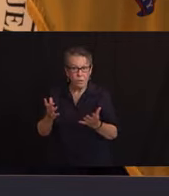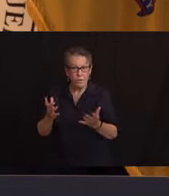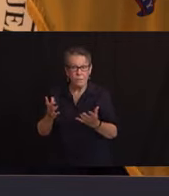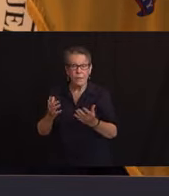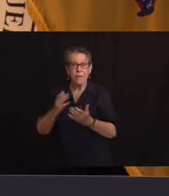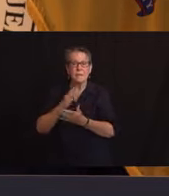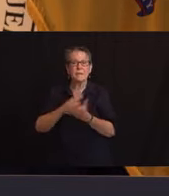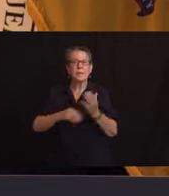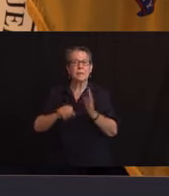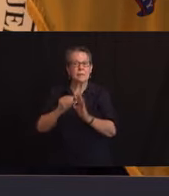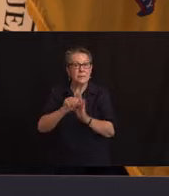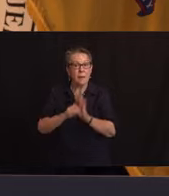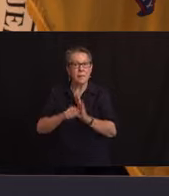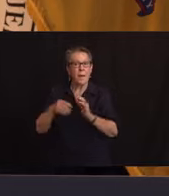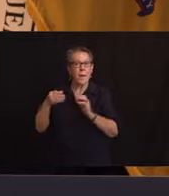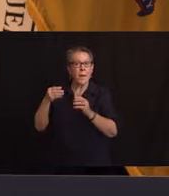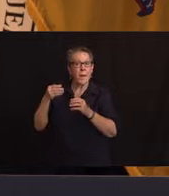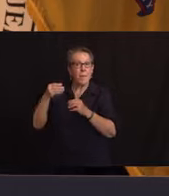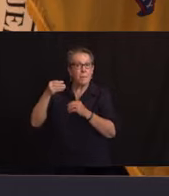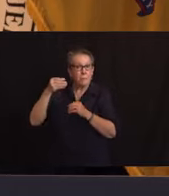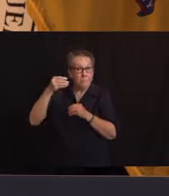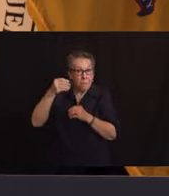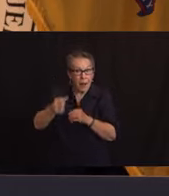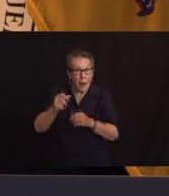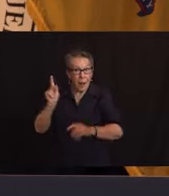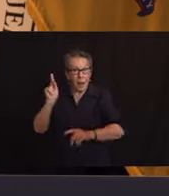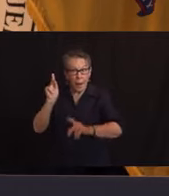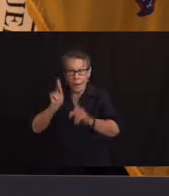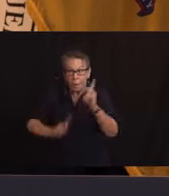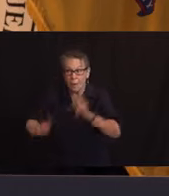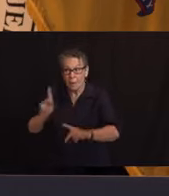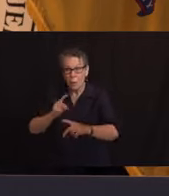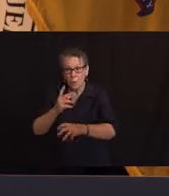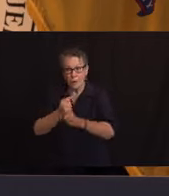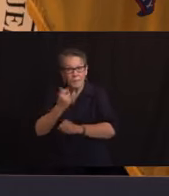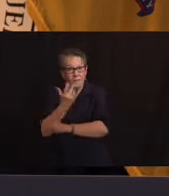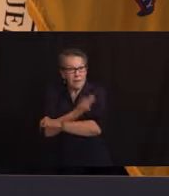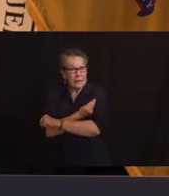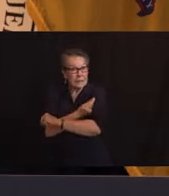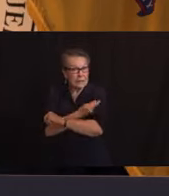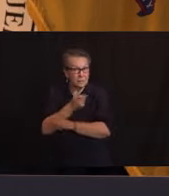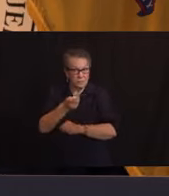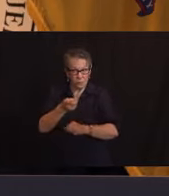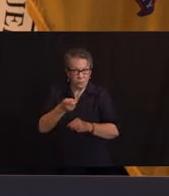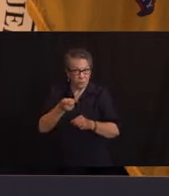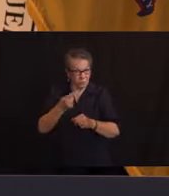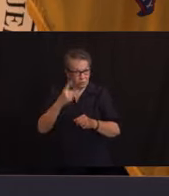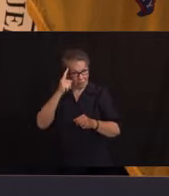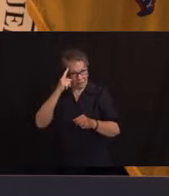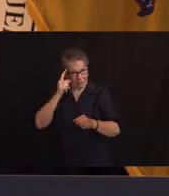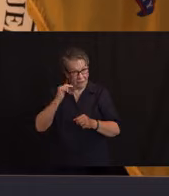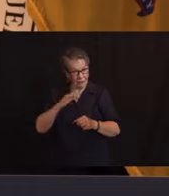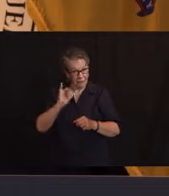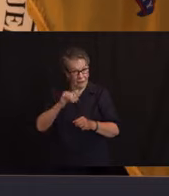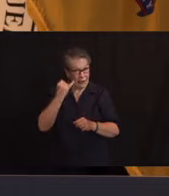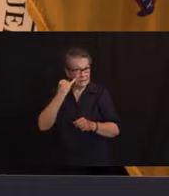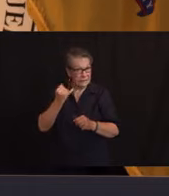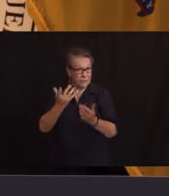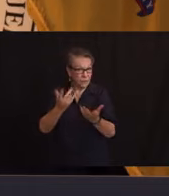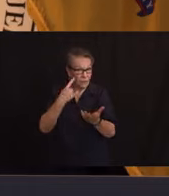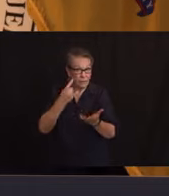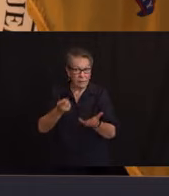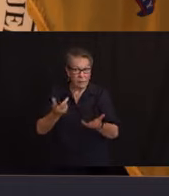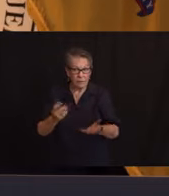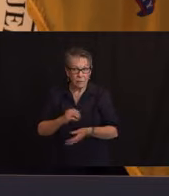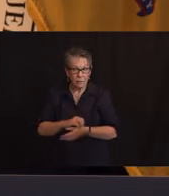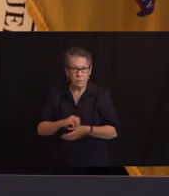Commissioner Persicali, you said at a recent budget hearing that Trenton is a labor and delivery services desert. What is the DOH doing to increase access for residents